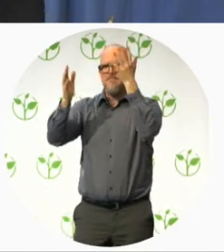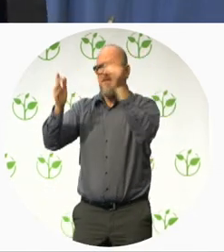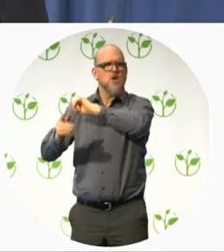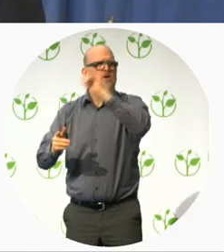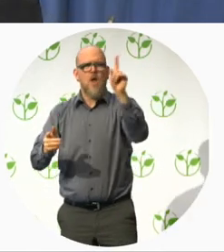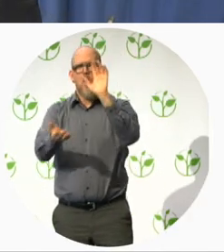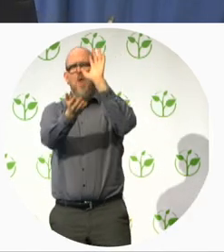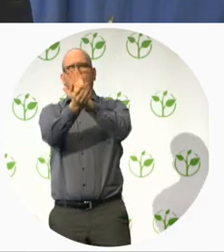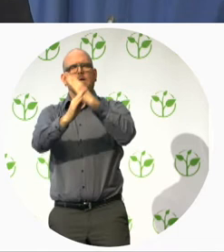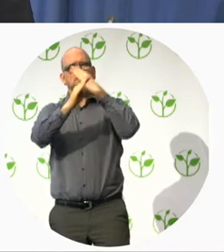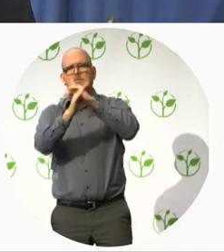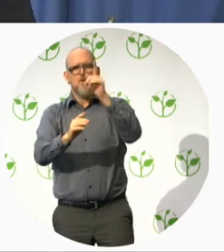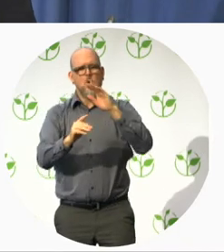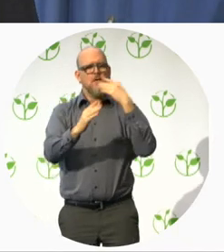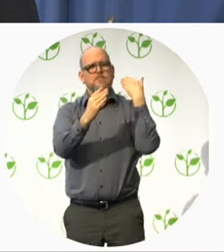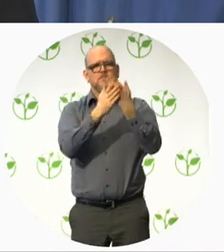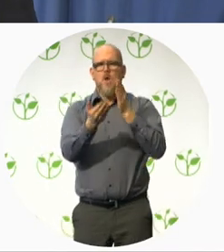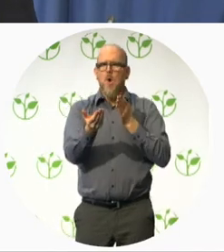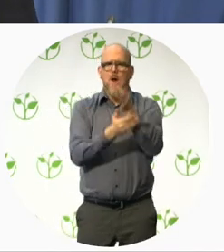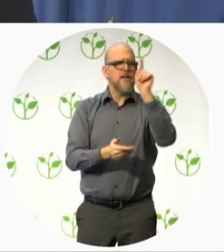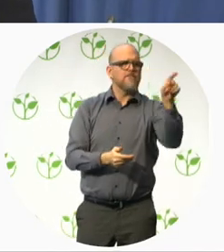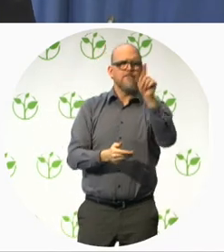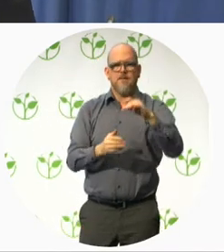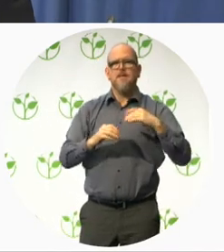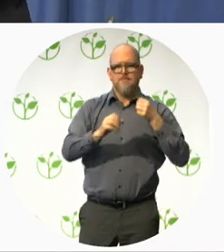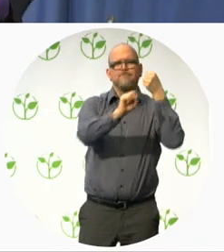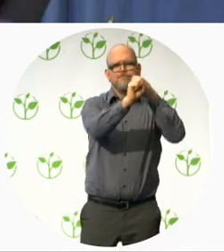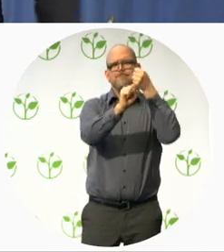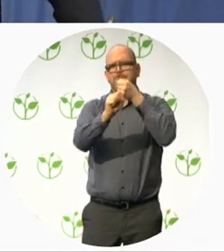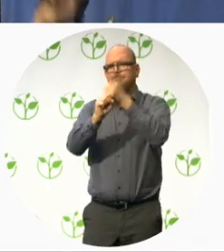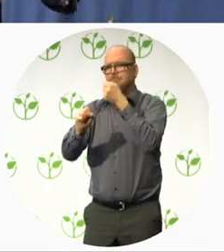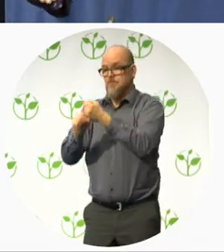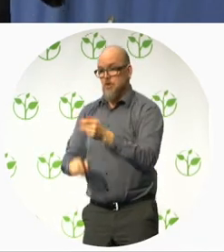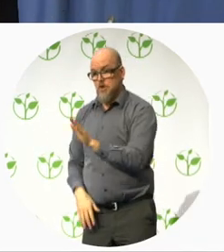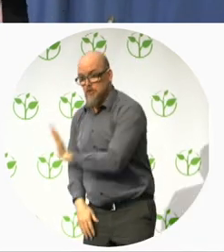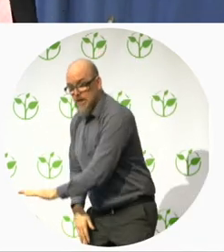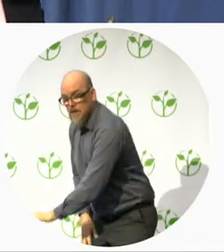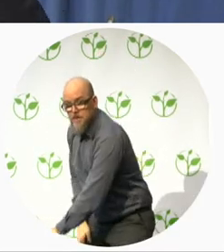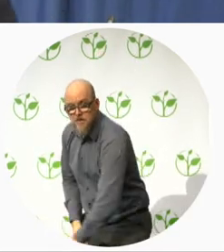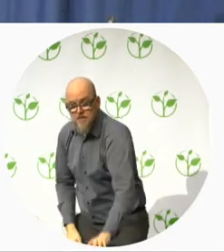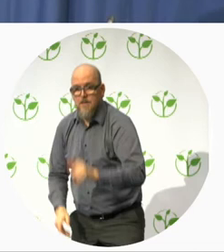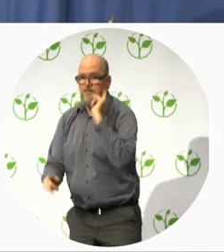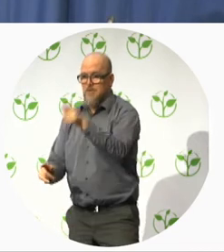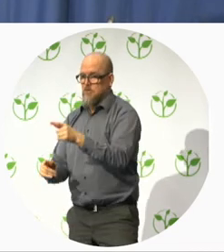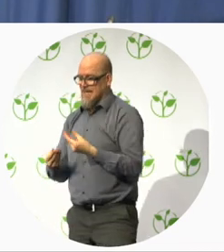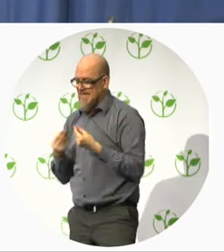This is with the WFD is working on it. We're working to